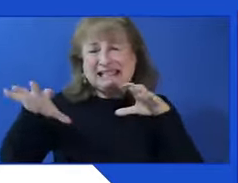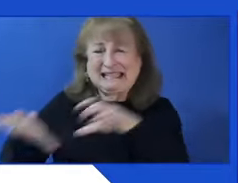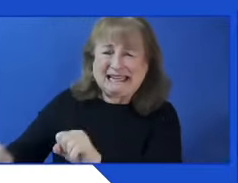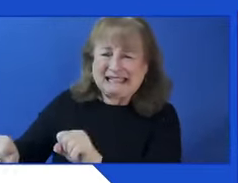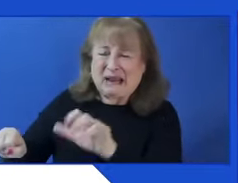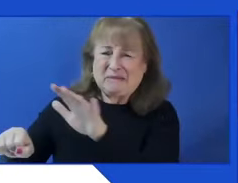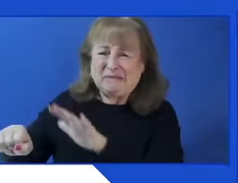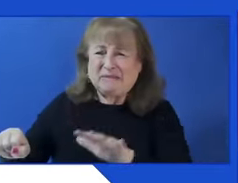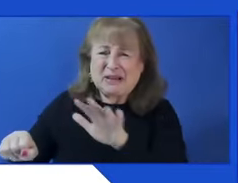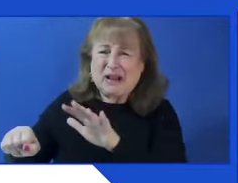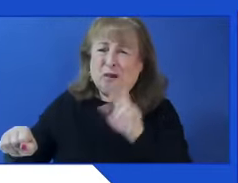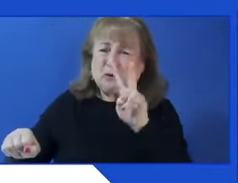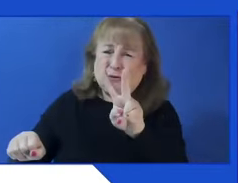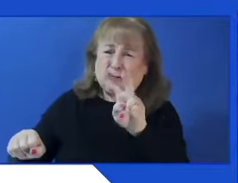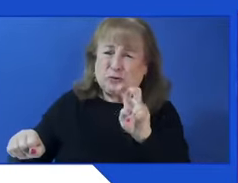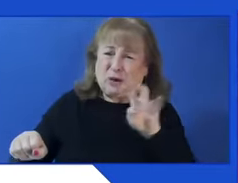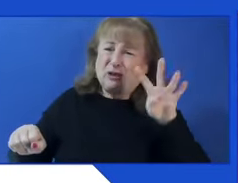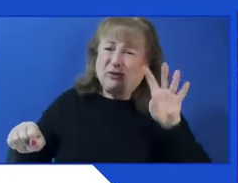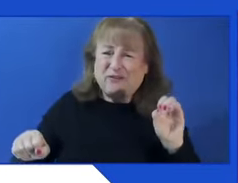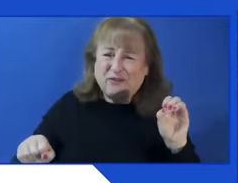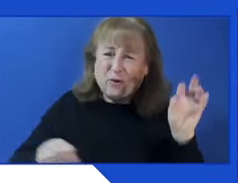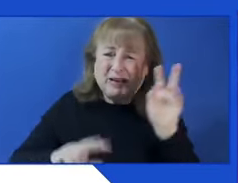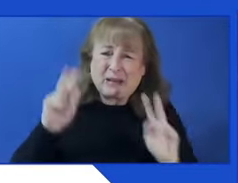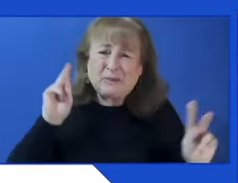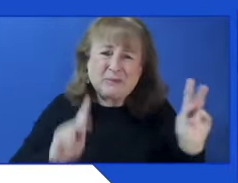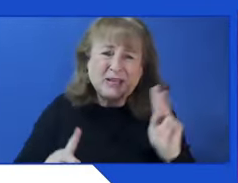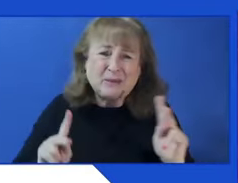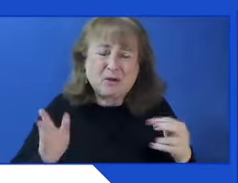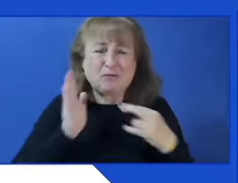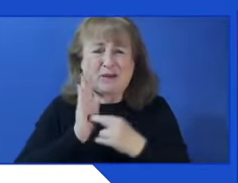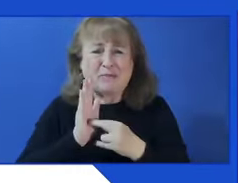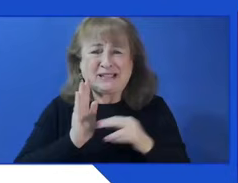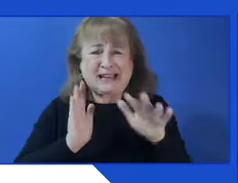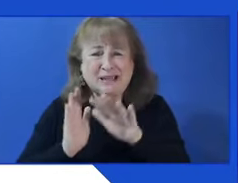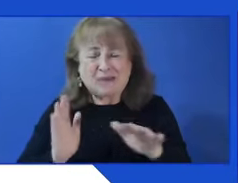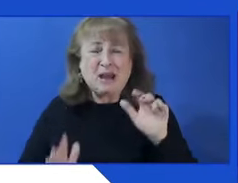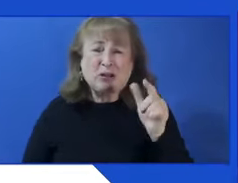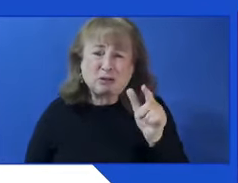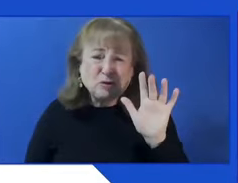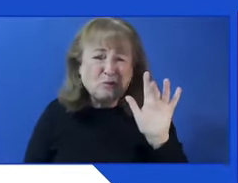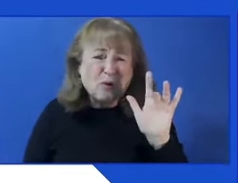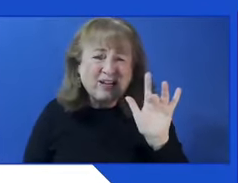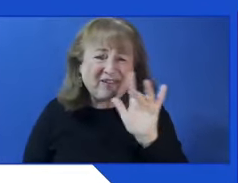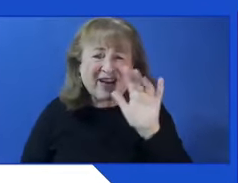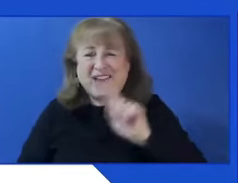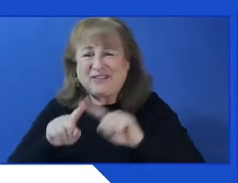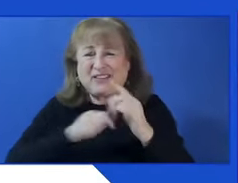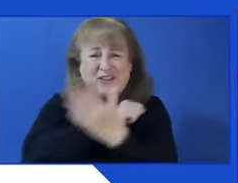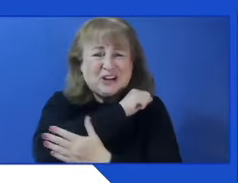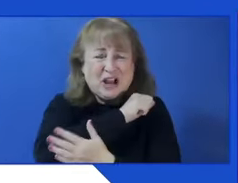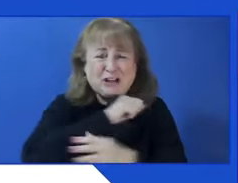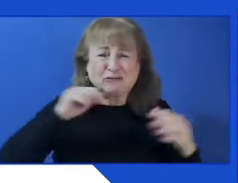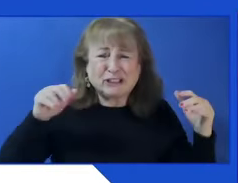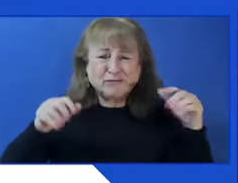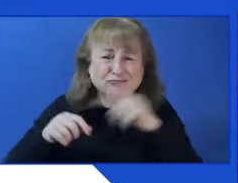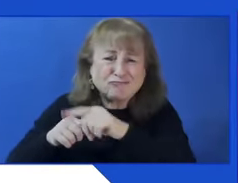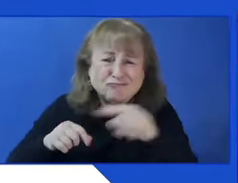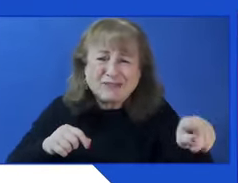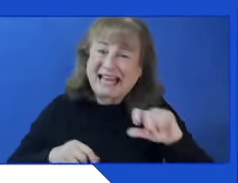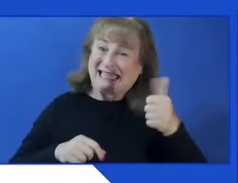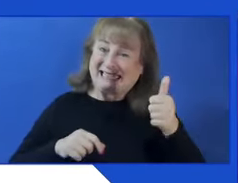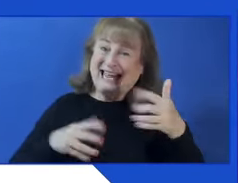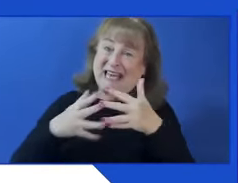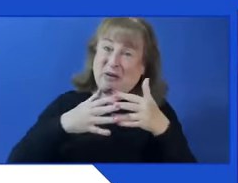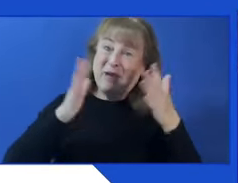estimated 240 people, representing at least 25 nationalities, including 10